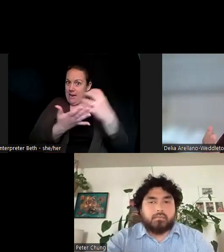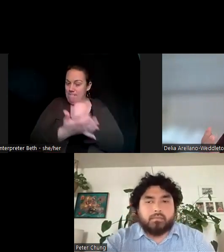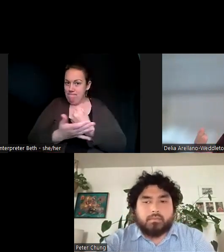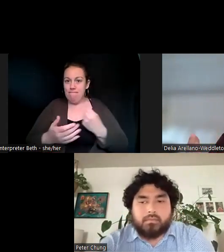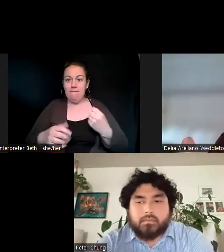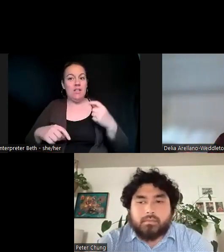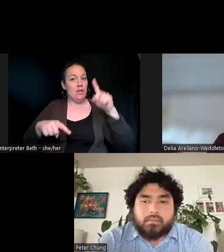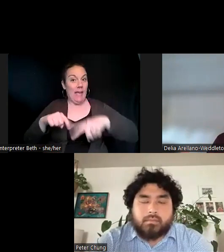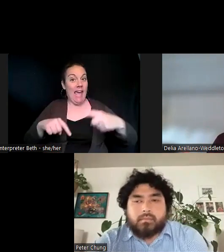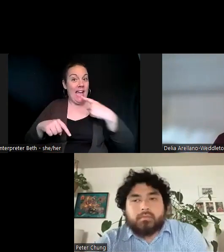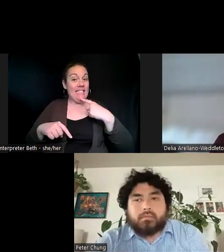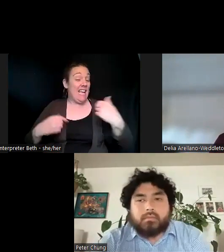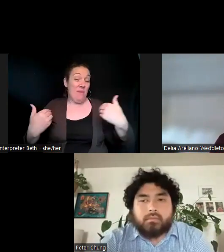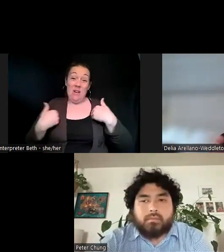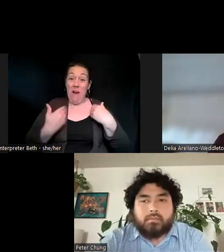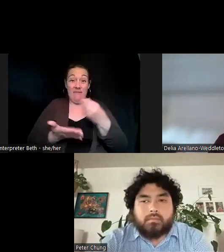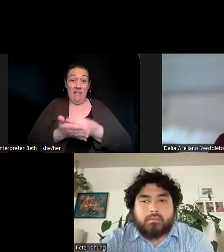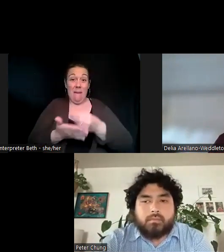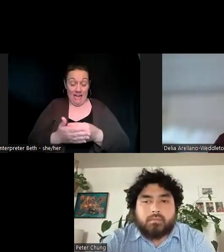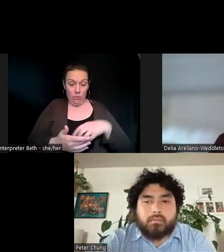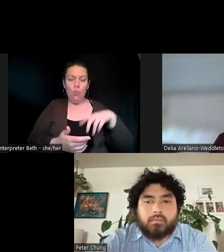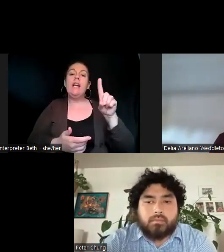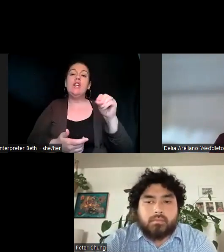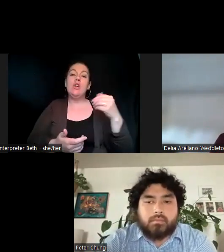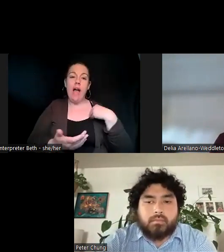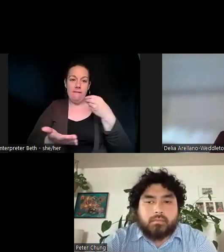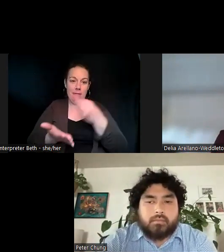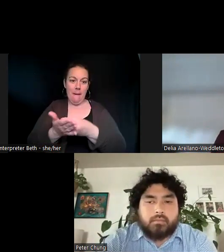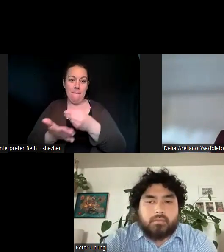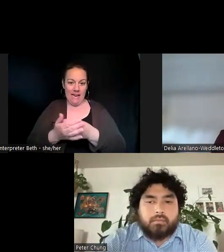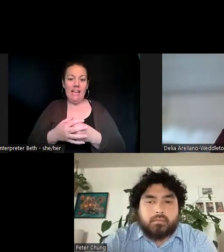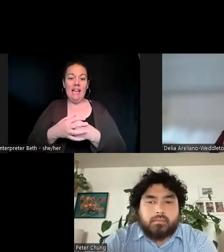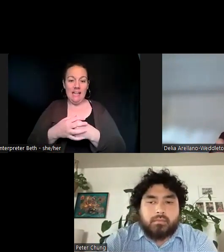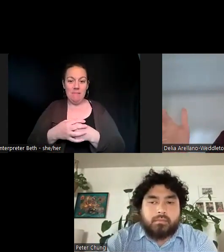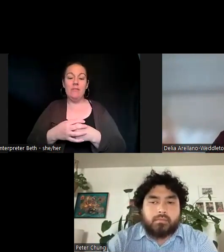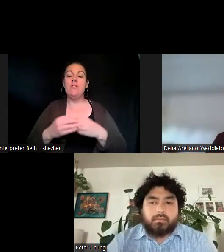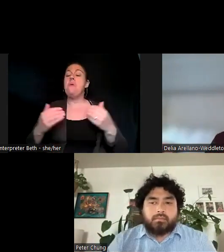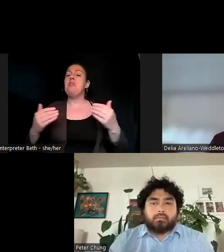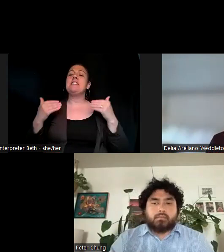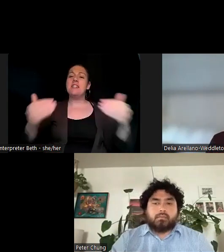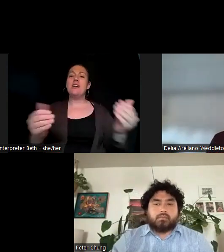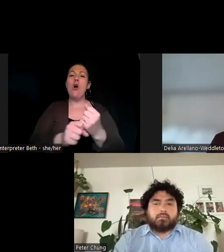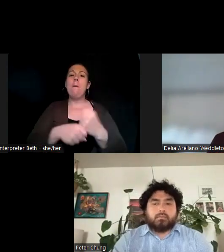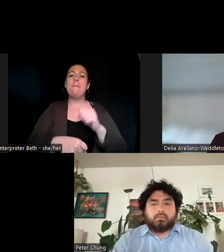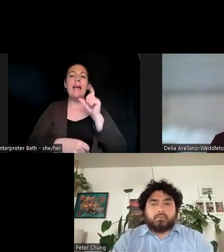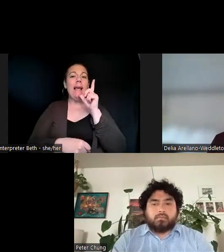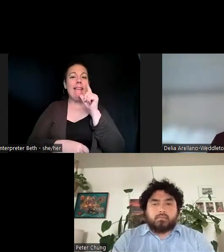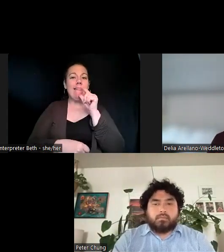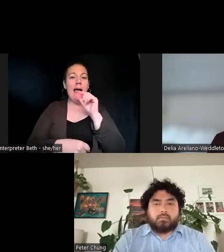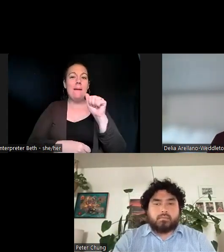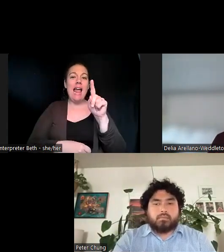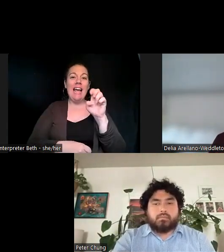just ending on a very simple note, I would say, let's go make lemonade. And then let's figure out how we sustain that lemonade. I want to